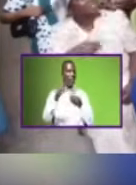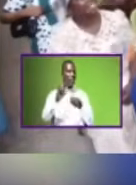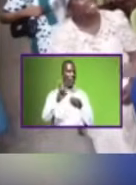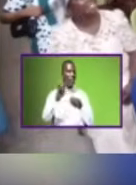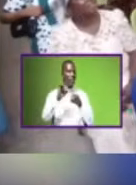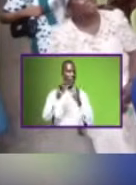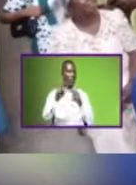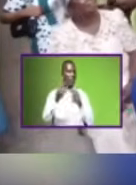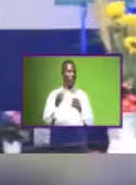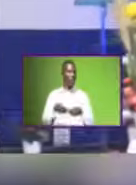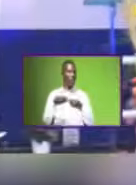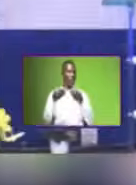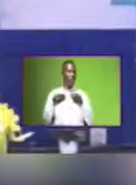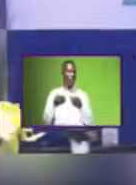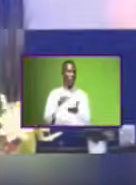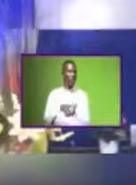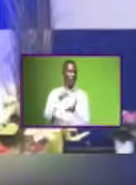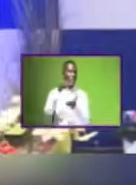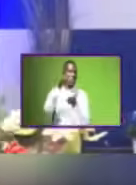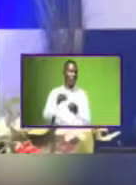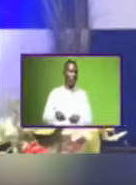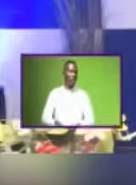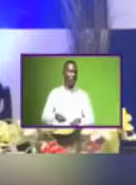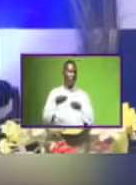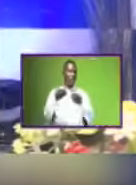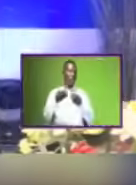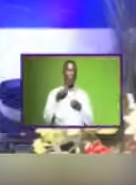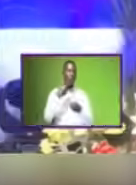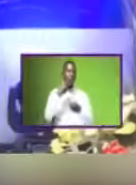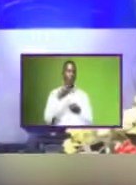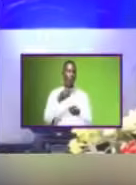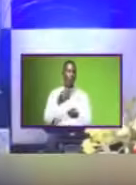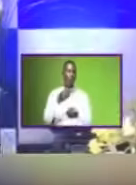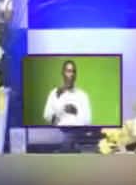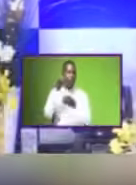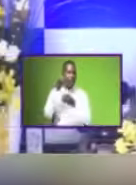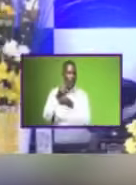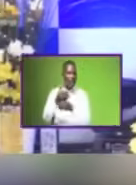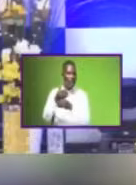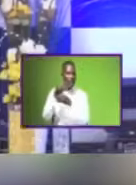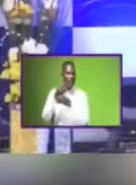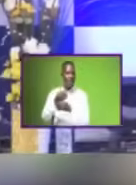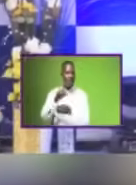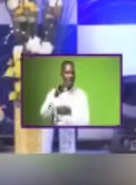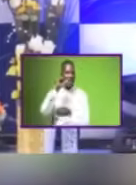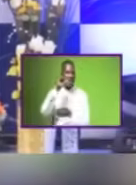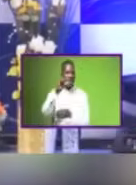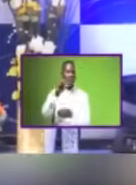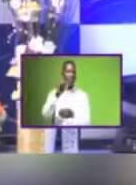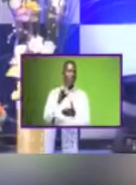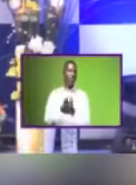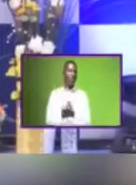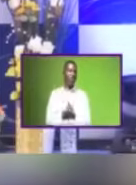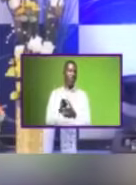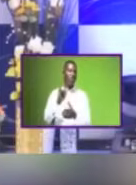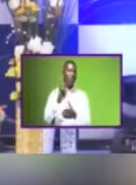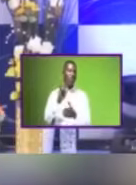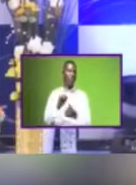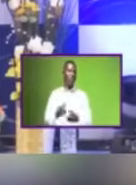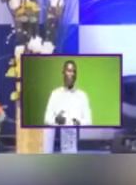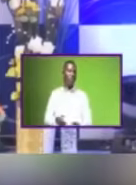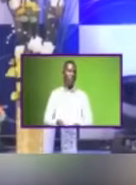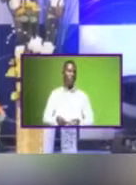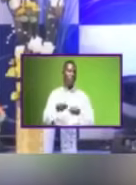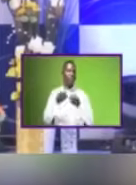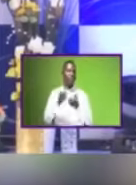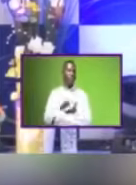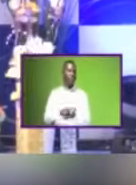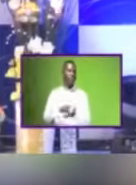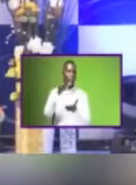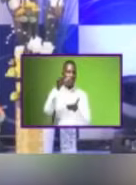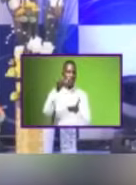di ogrun ketua so shano well no bonusa as I see.